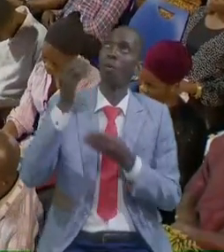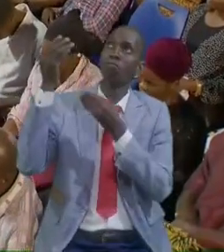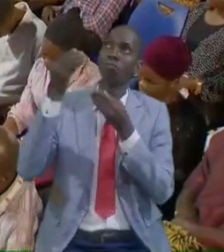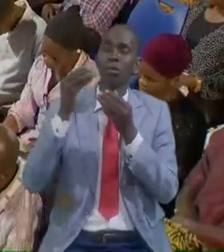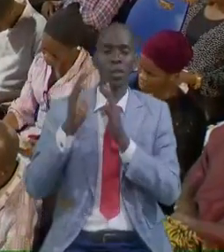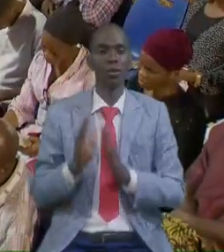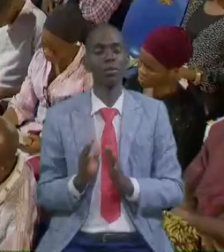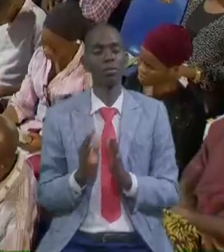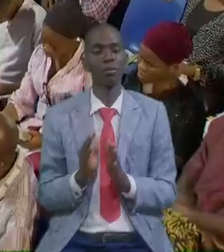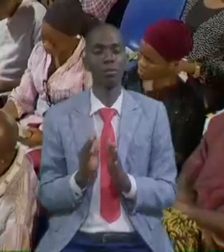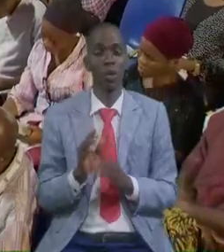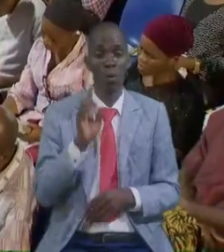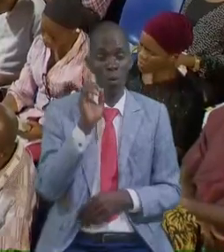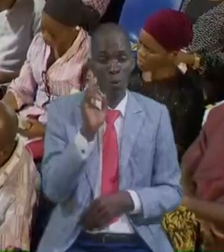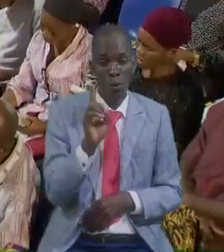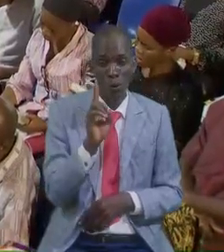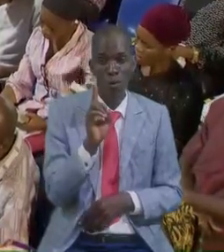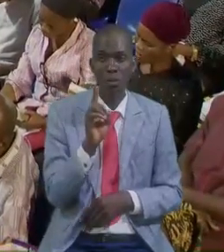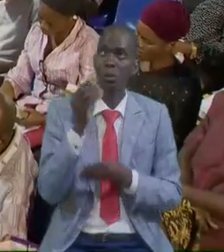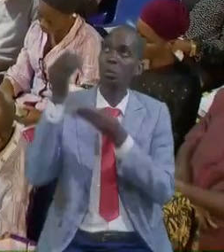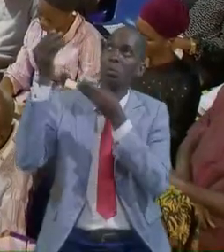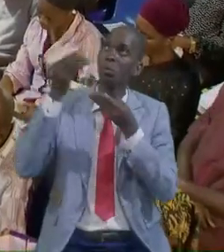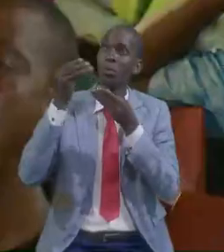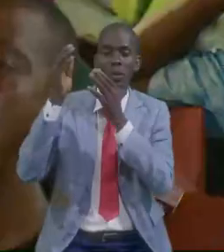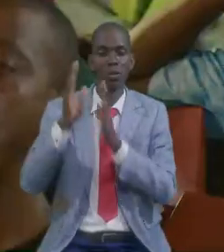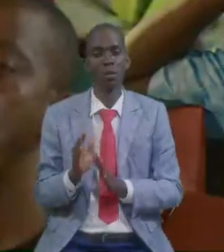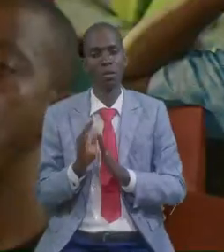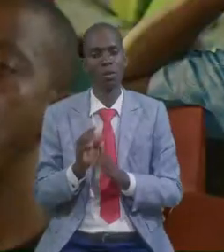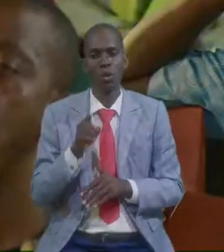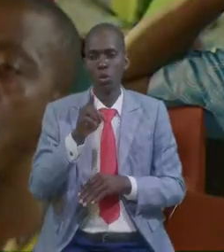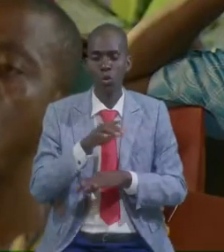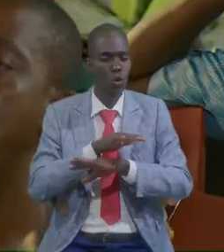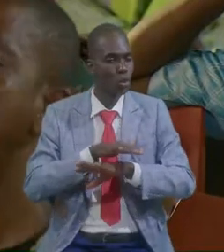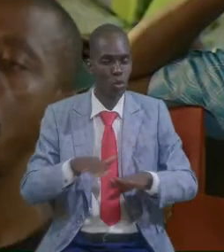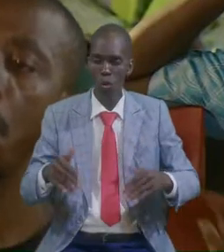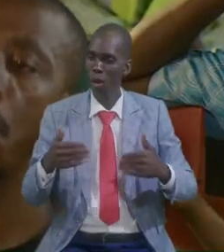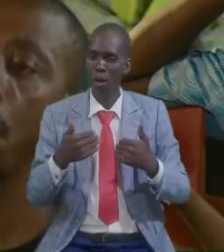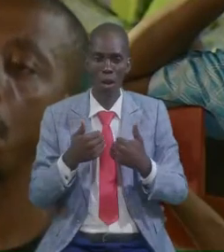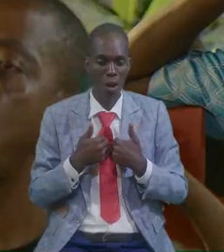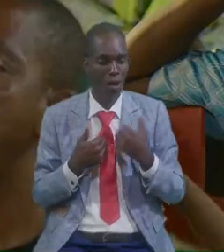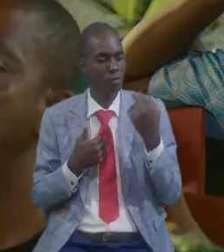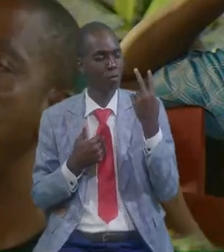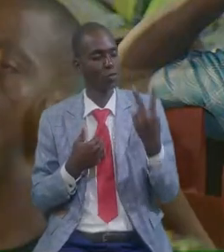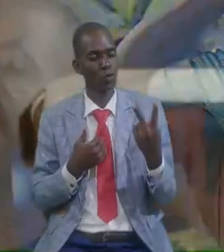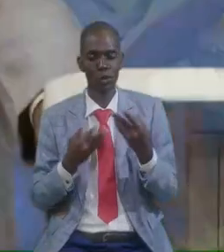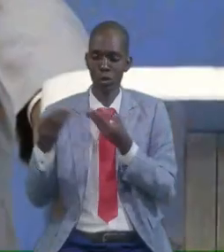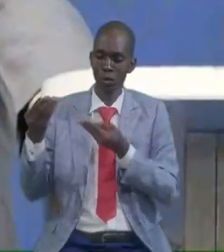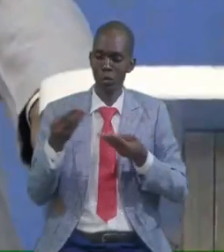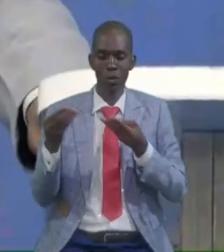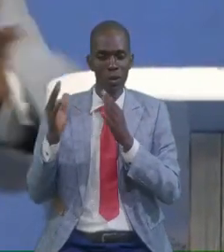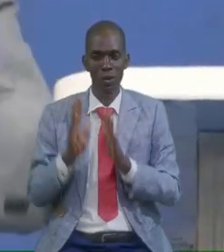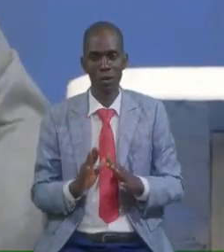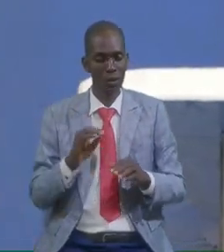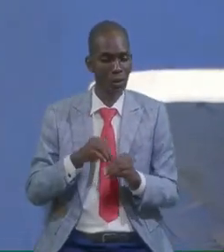mediator. One mediator. You don't have two mediators in this